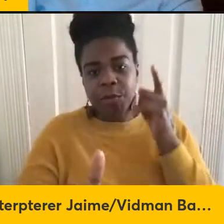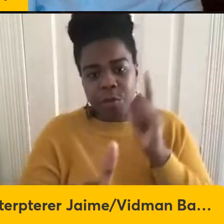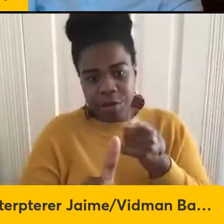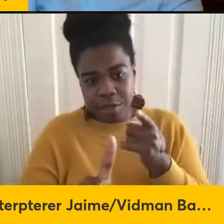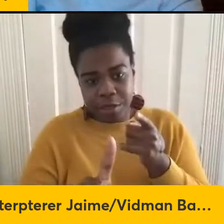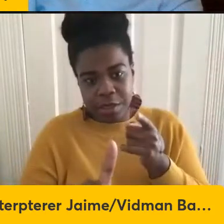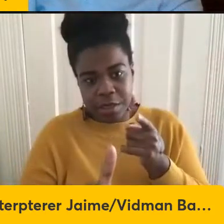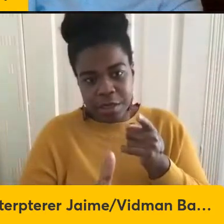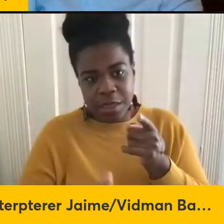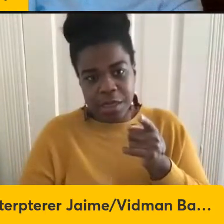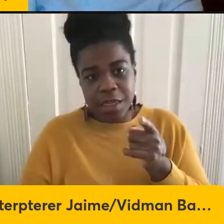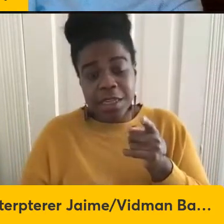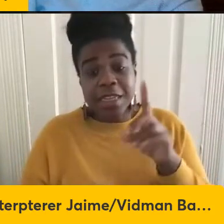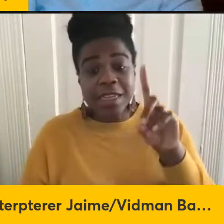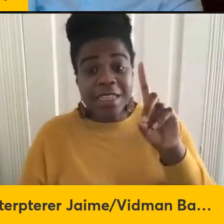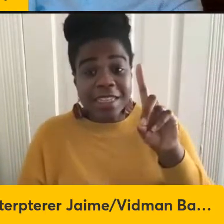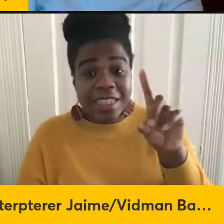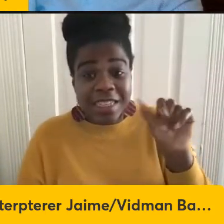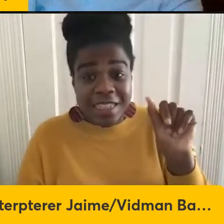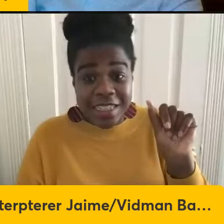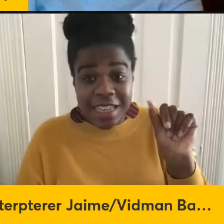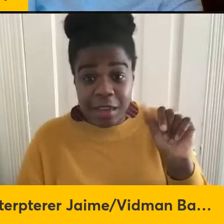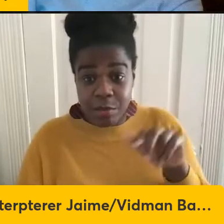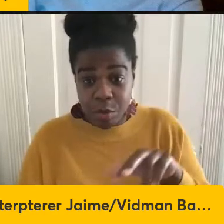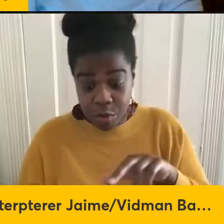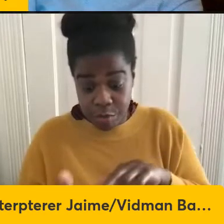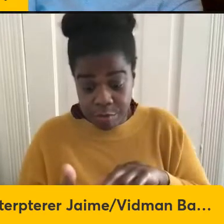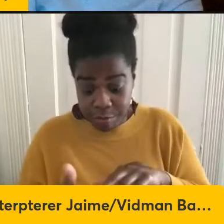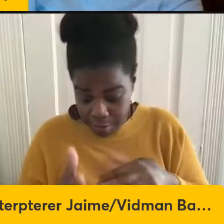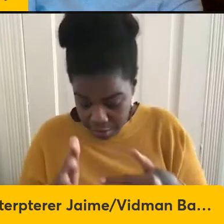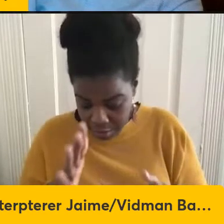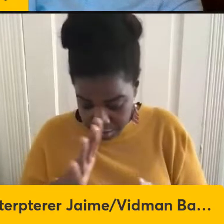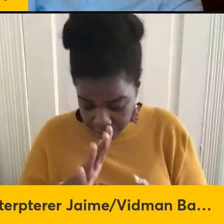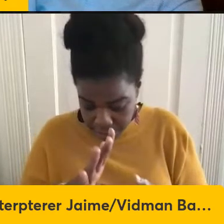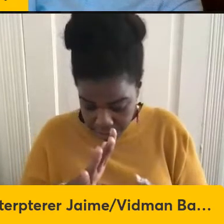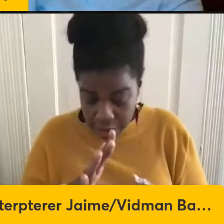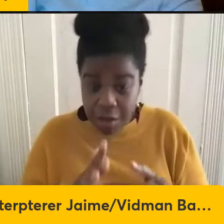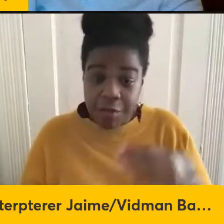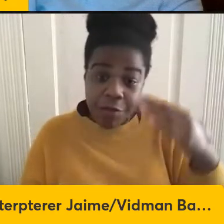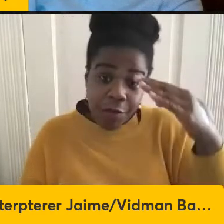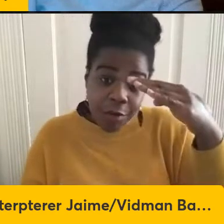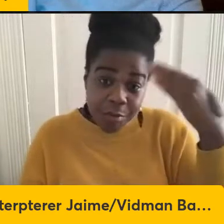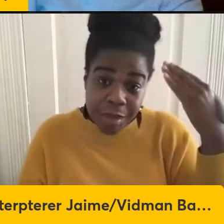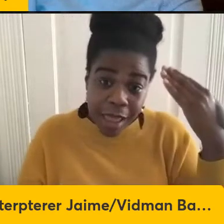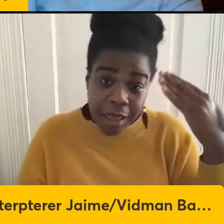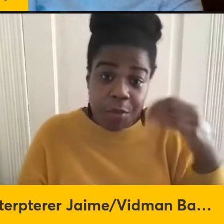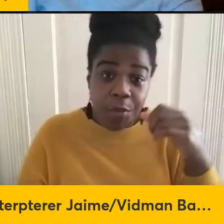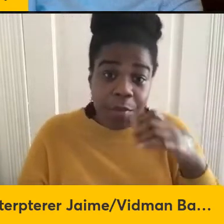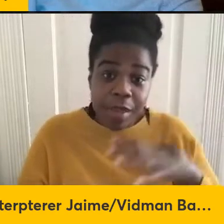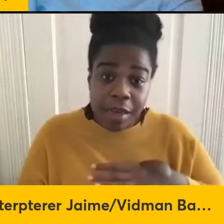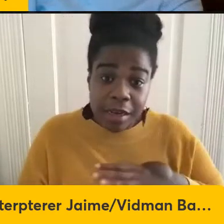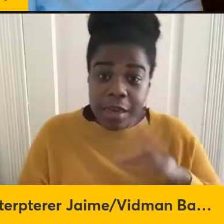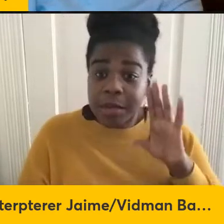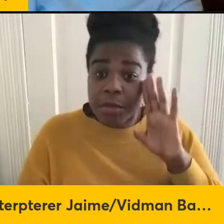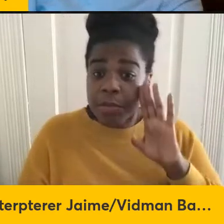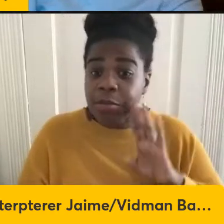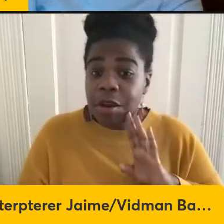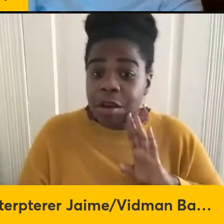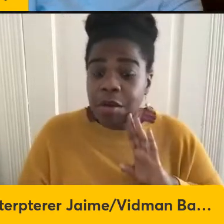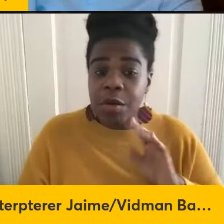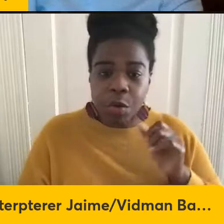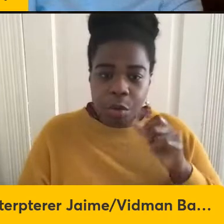What does being disabled mean to a Black woman, a brown woman, Black